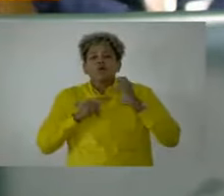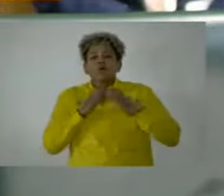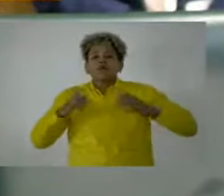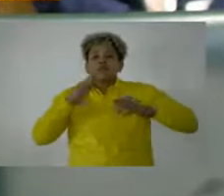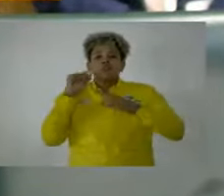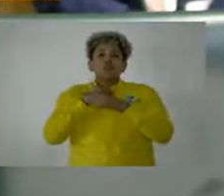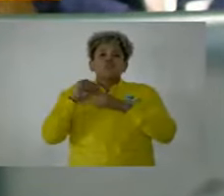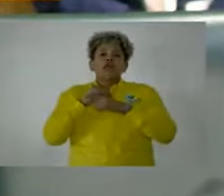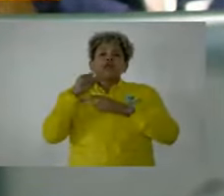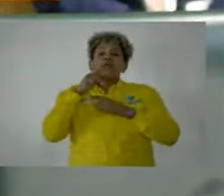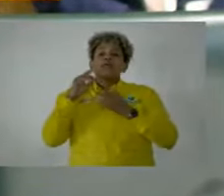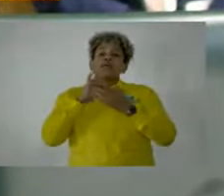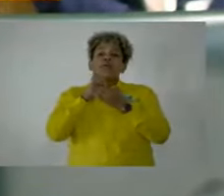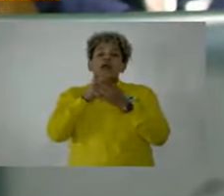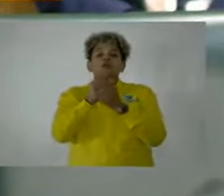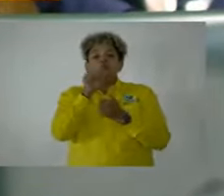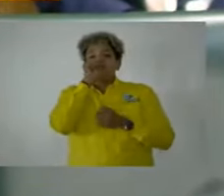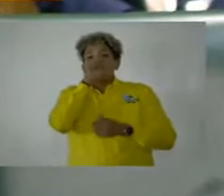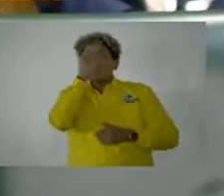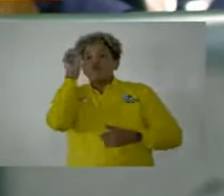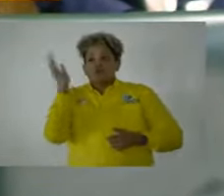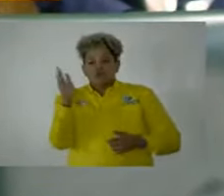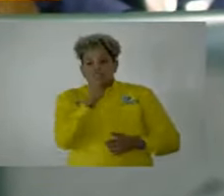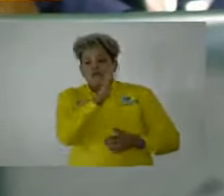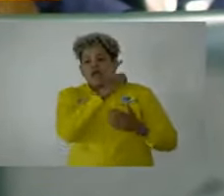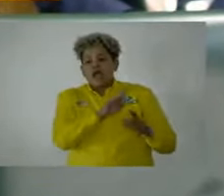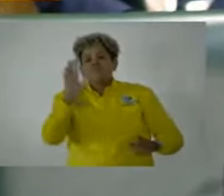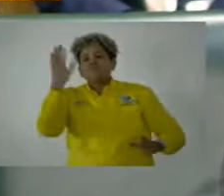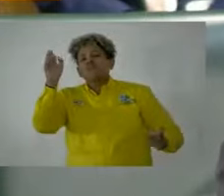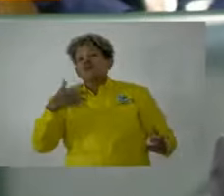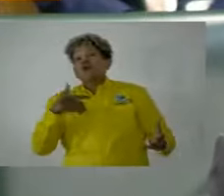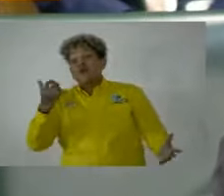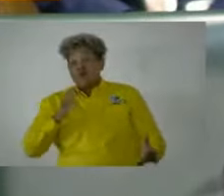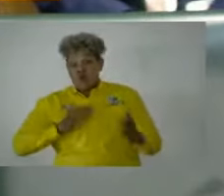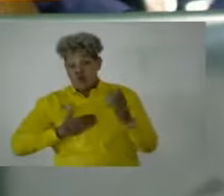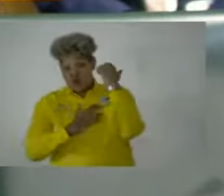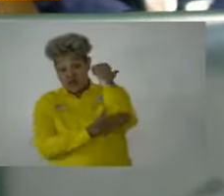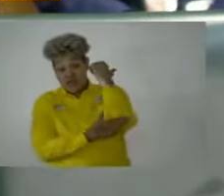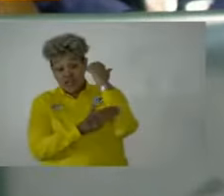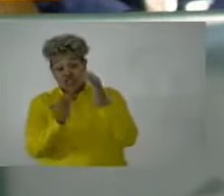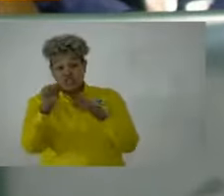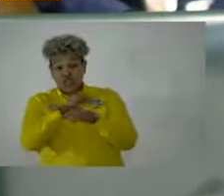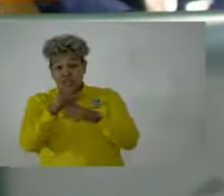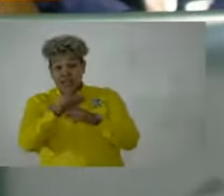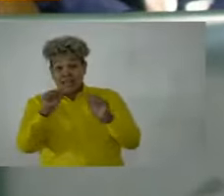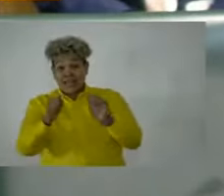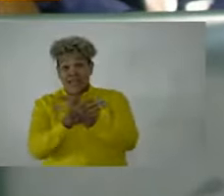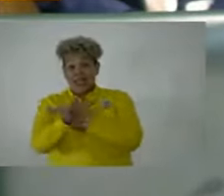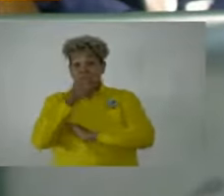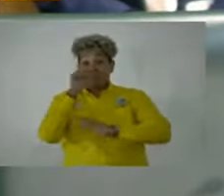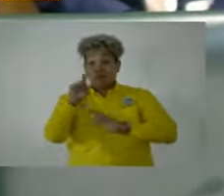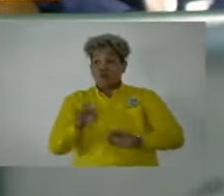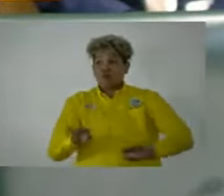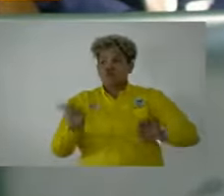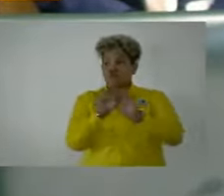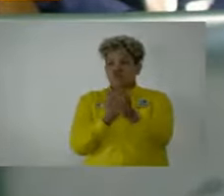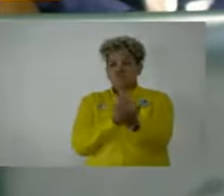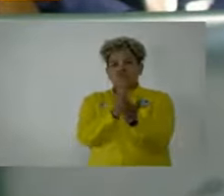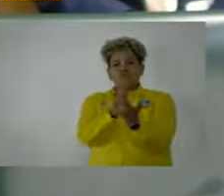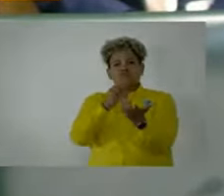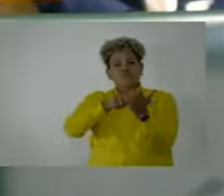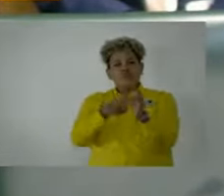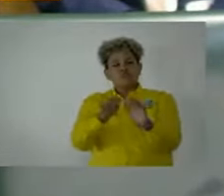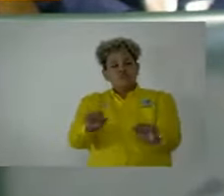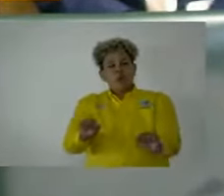training partnerships with the private sector. Mr. Speaker, our nation's training capacity must be as relevant and fit for purpose